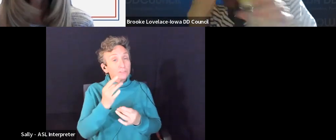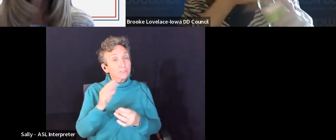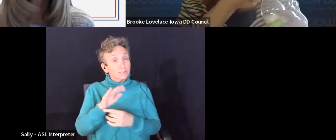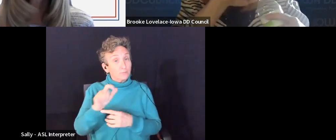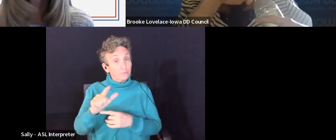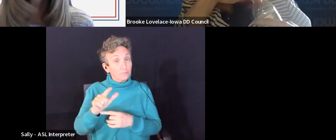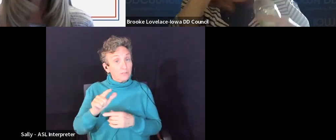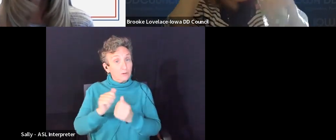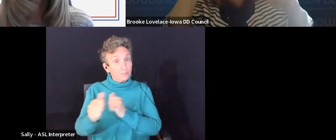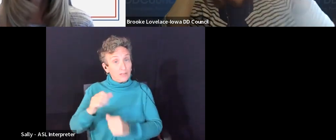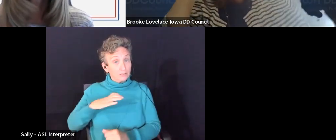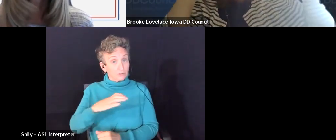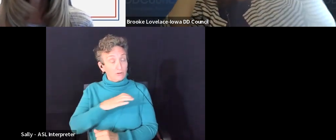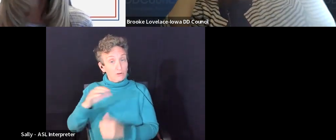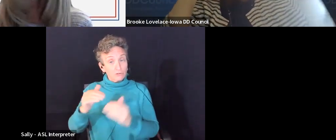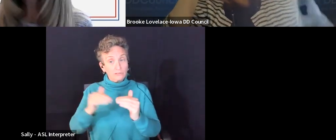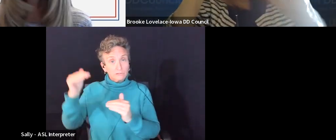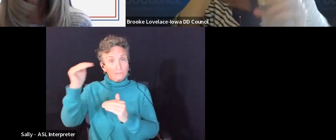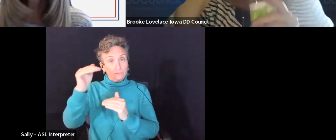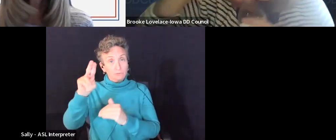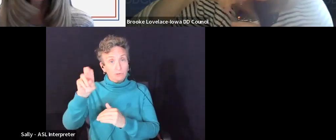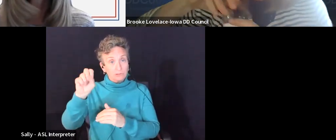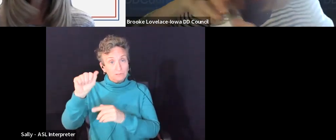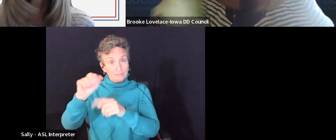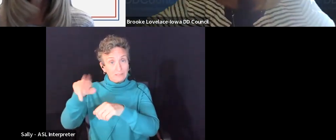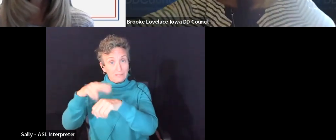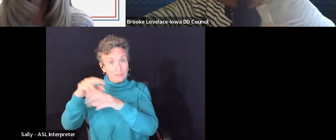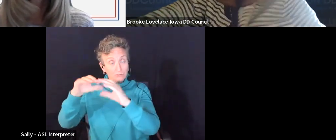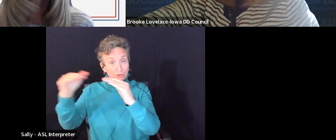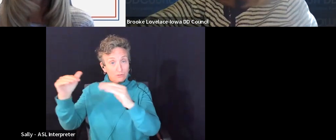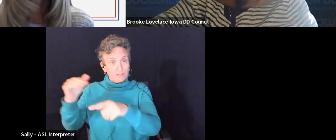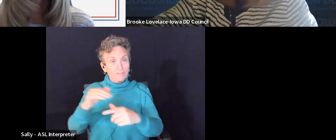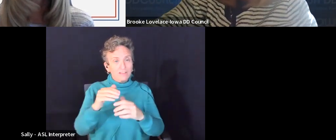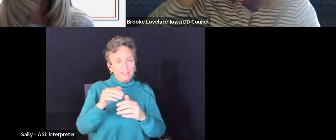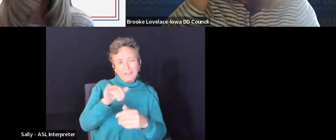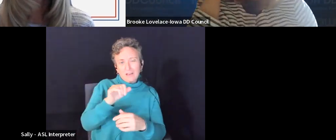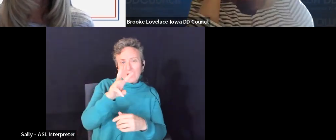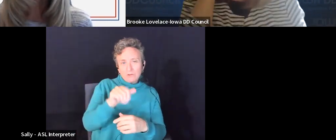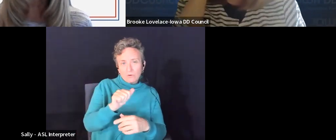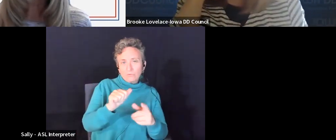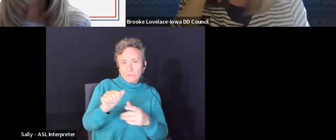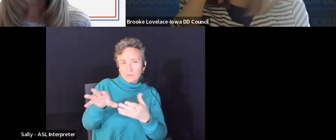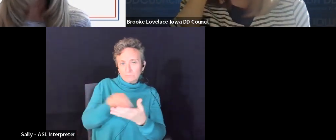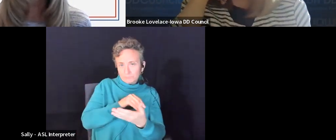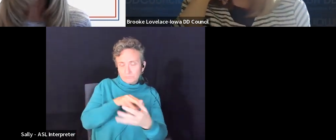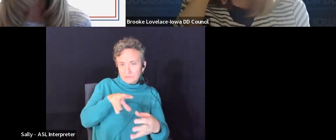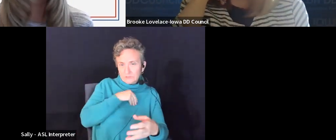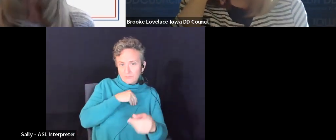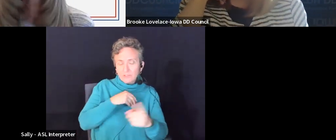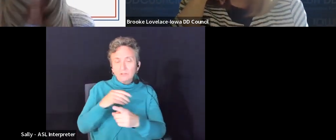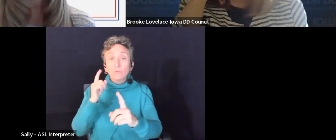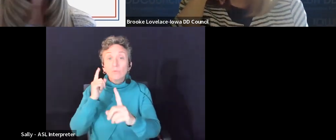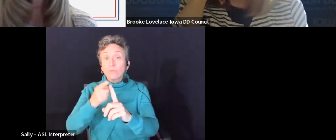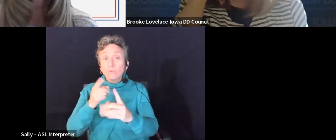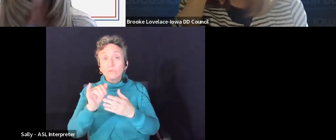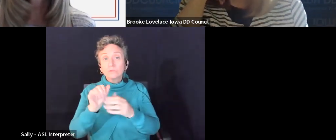in Congress, so at the national level, and then the state of Iowa followed suit on that, is the idea is to allow